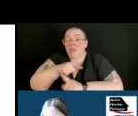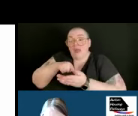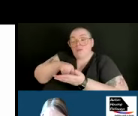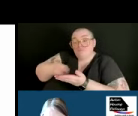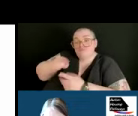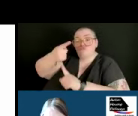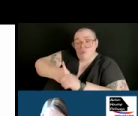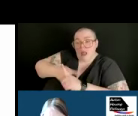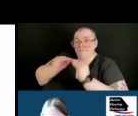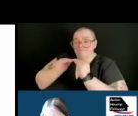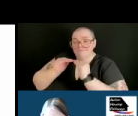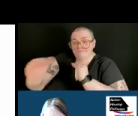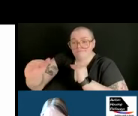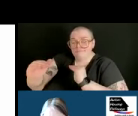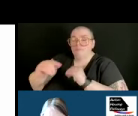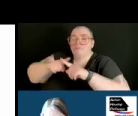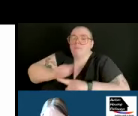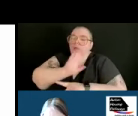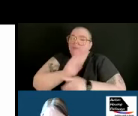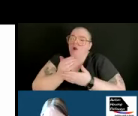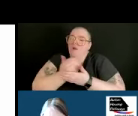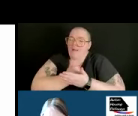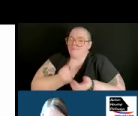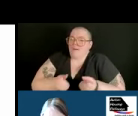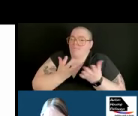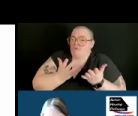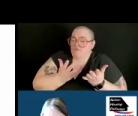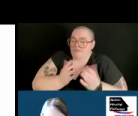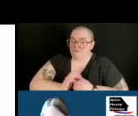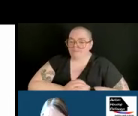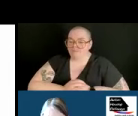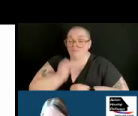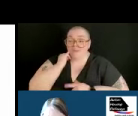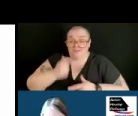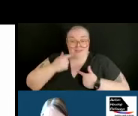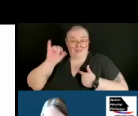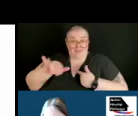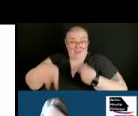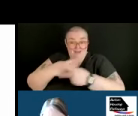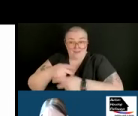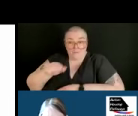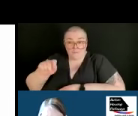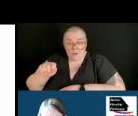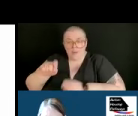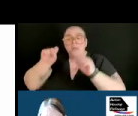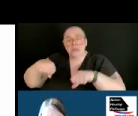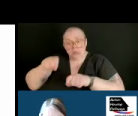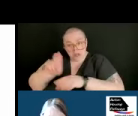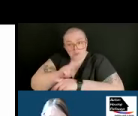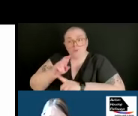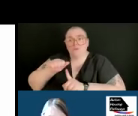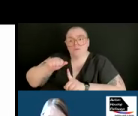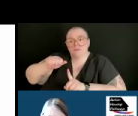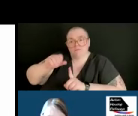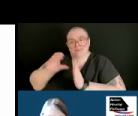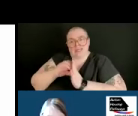designed to be affordable to someone at that income level. A person living in one of these units may use a portable Section 8 voucher to help pay the rent